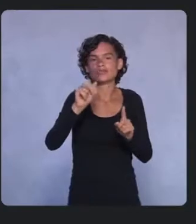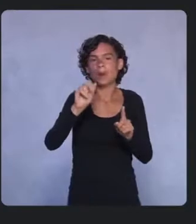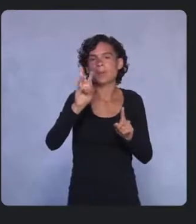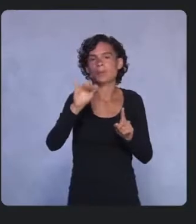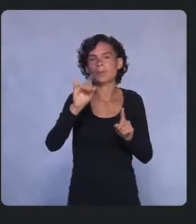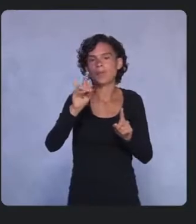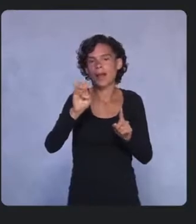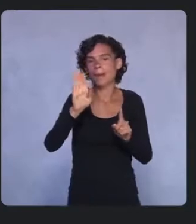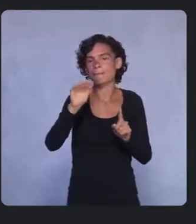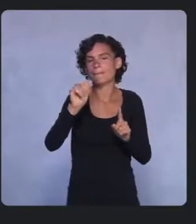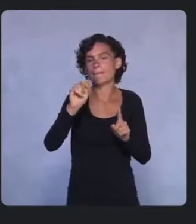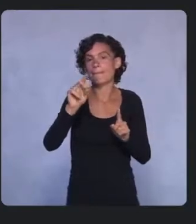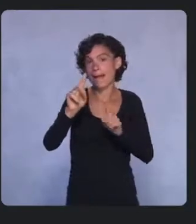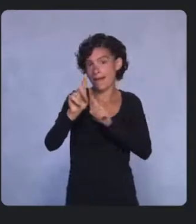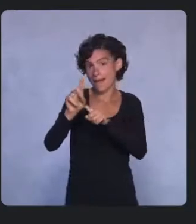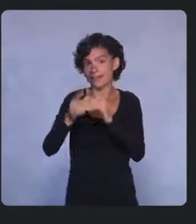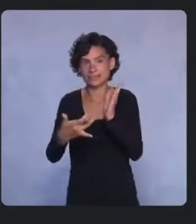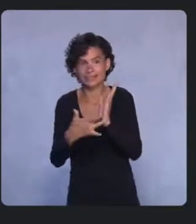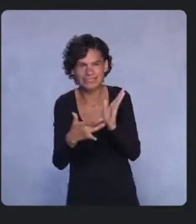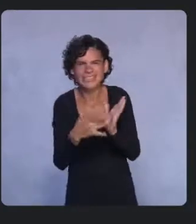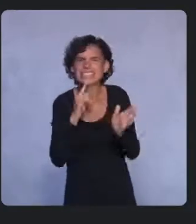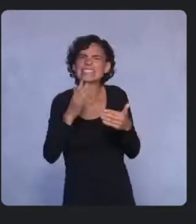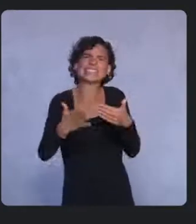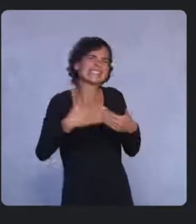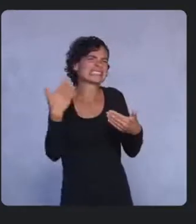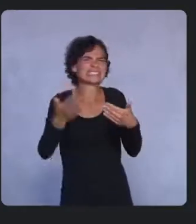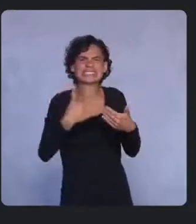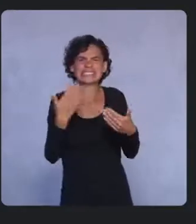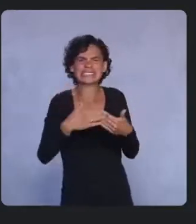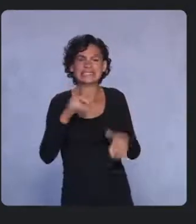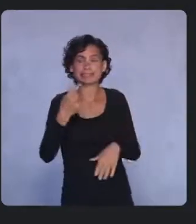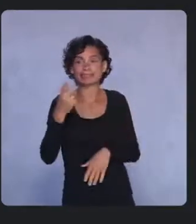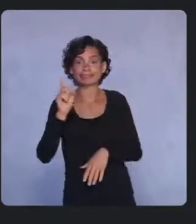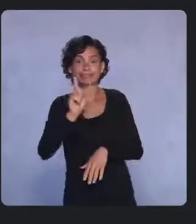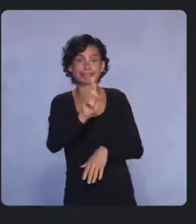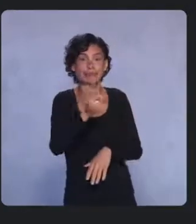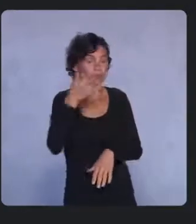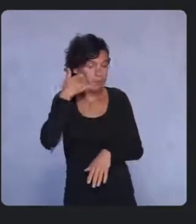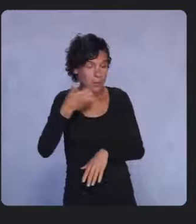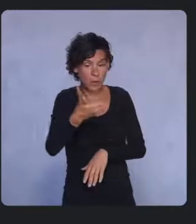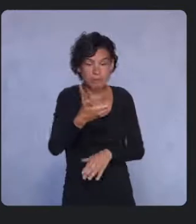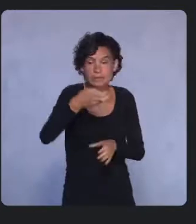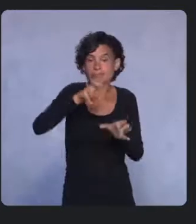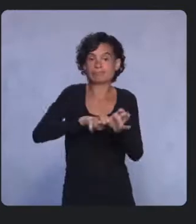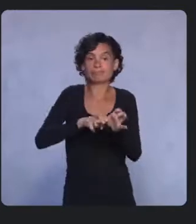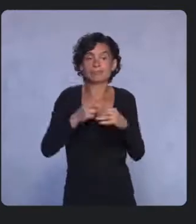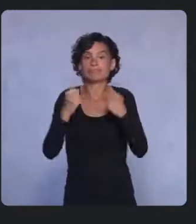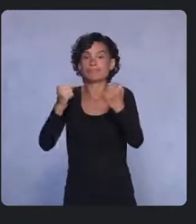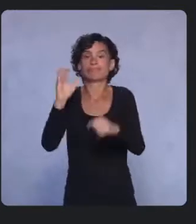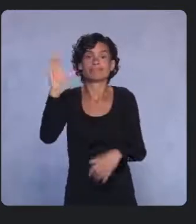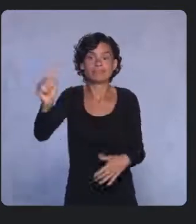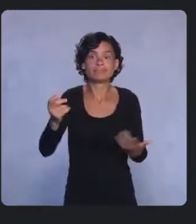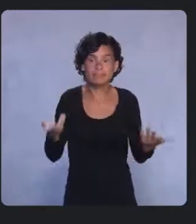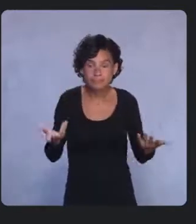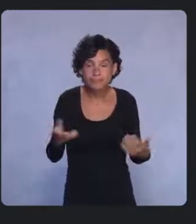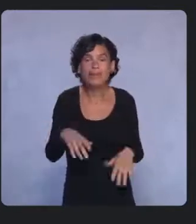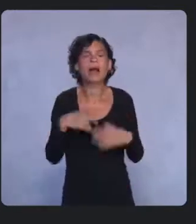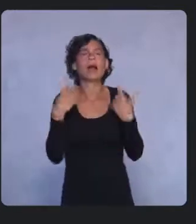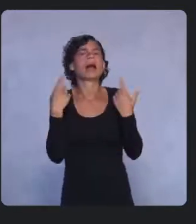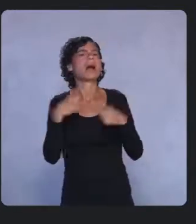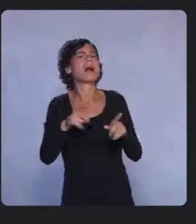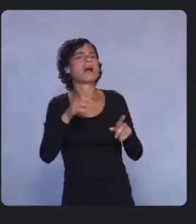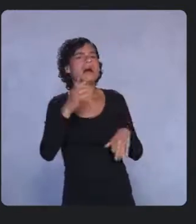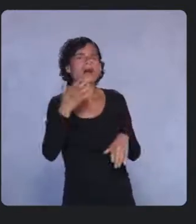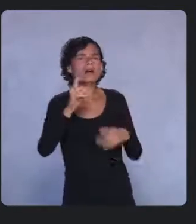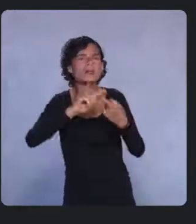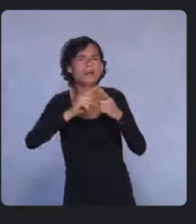easy to use. Just walk up to your car, step in, and away you go. And if your friend needs to borrow your car,